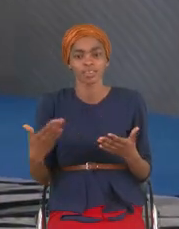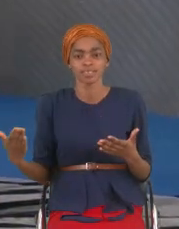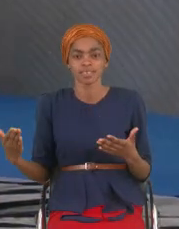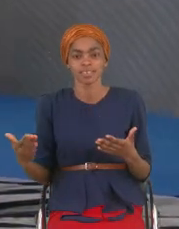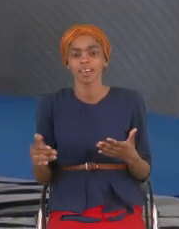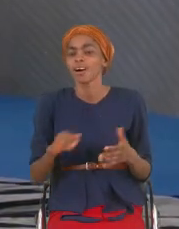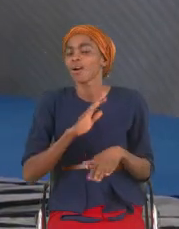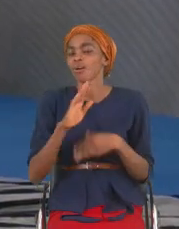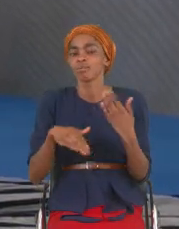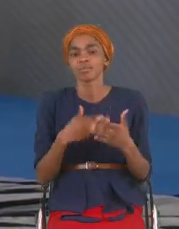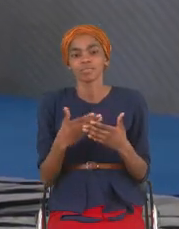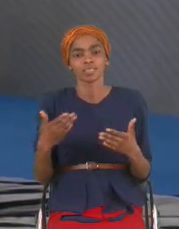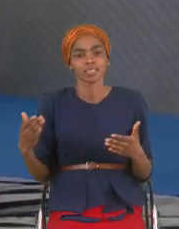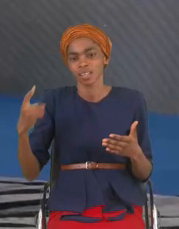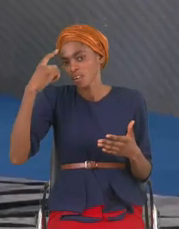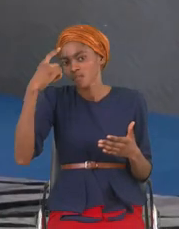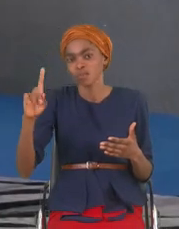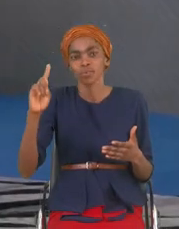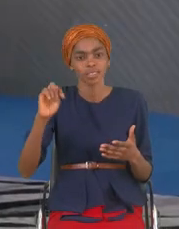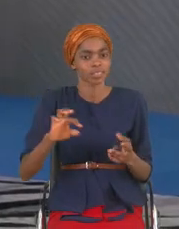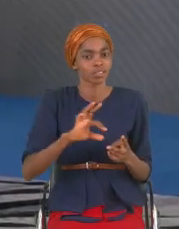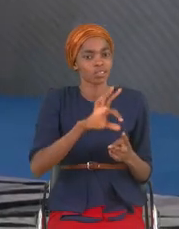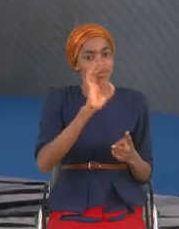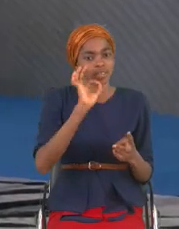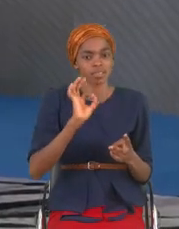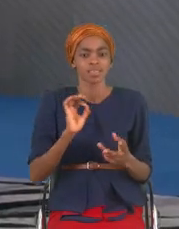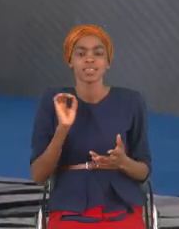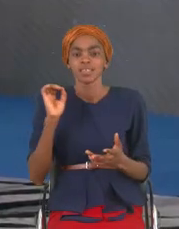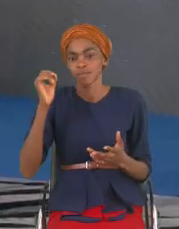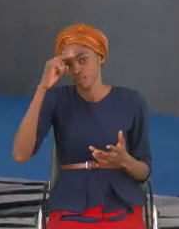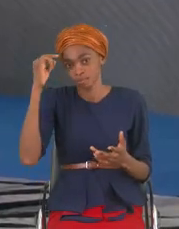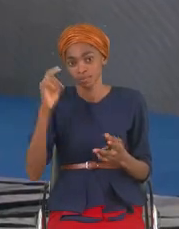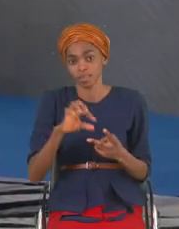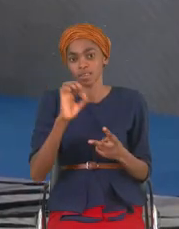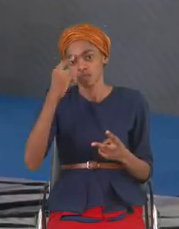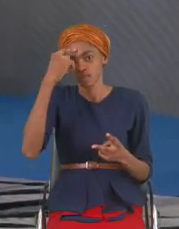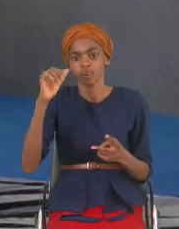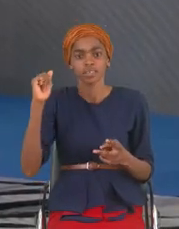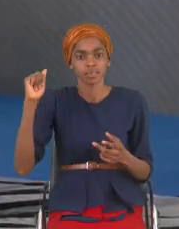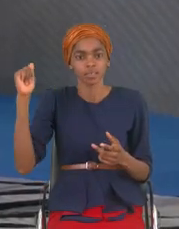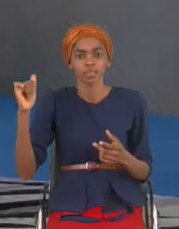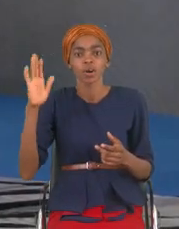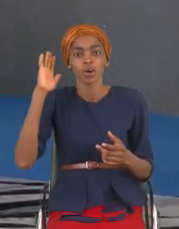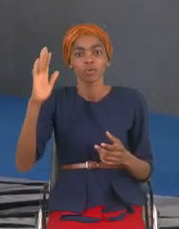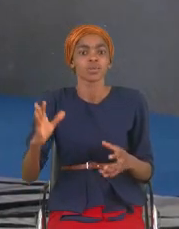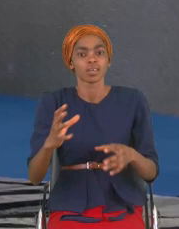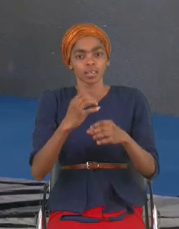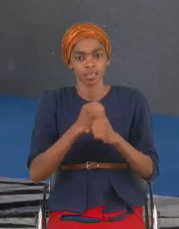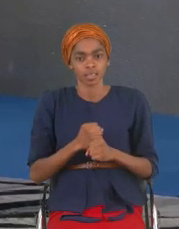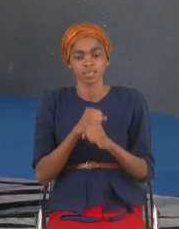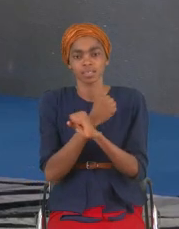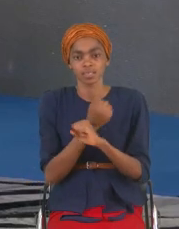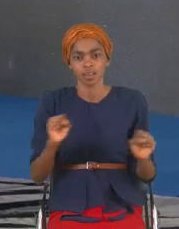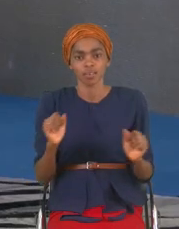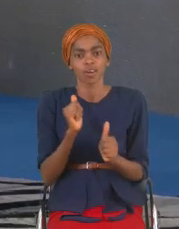all things for the elect's sake, that they also may obtain salvation,